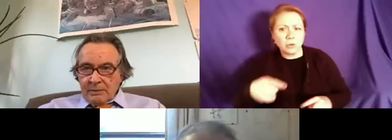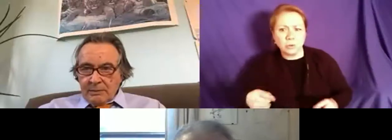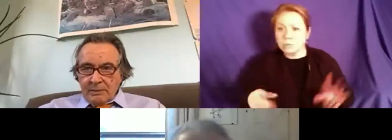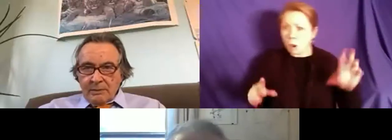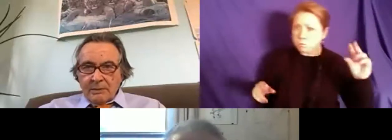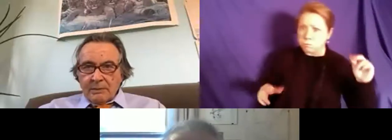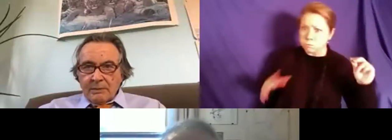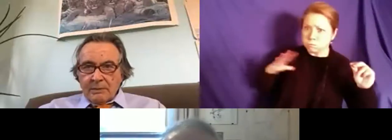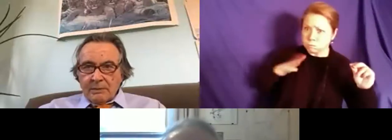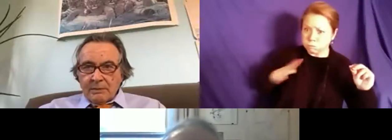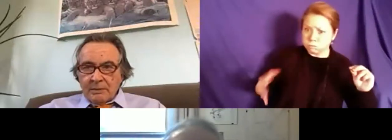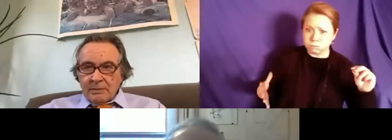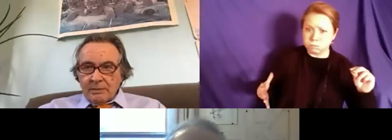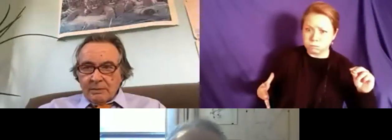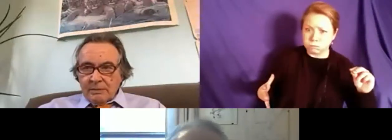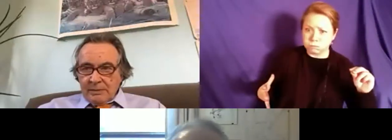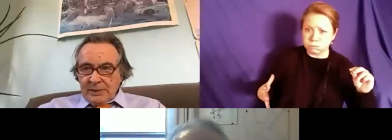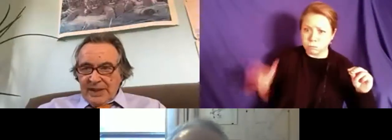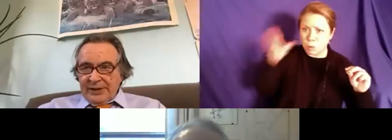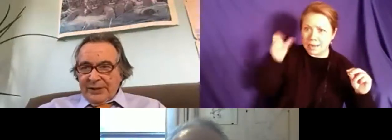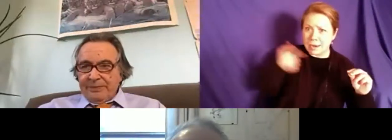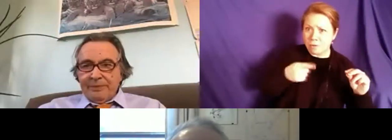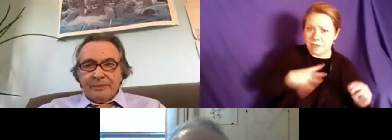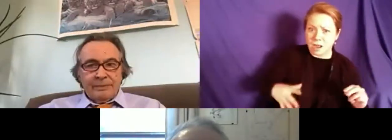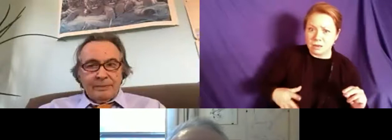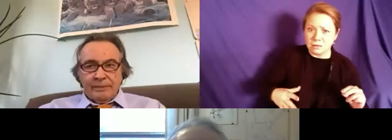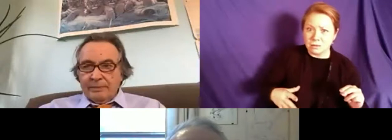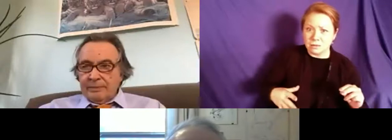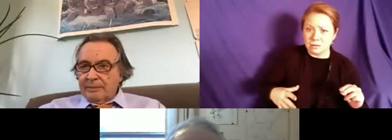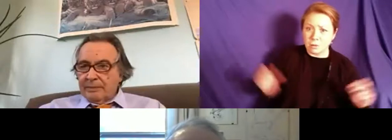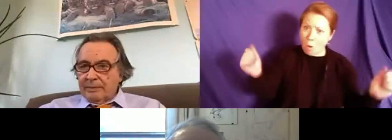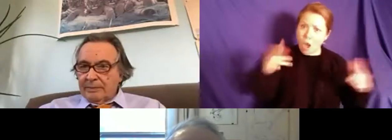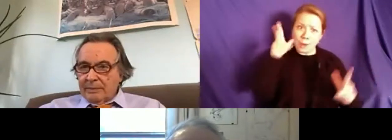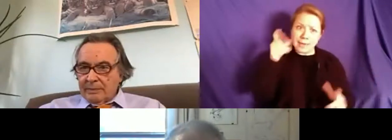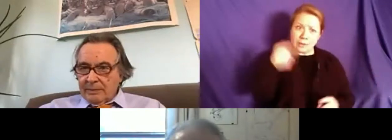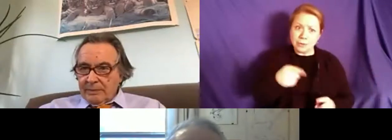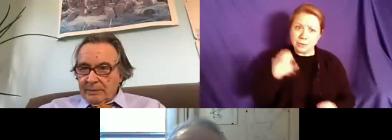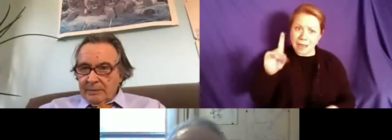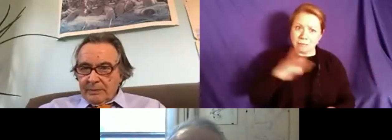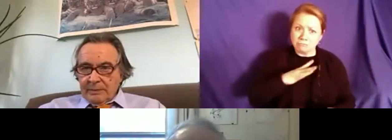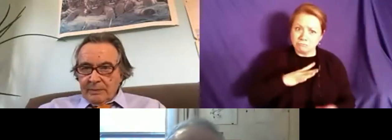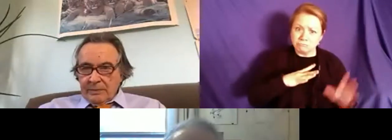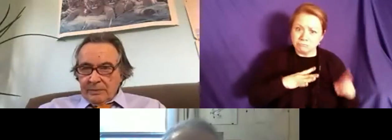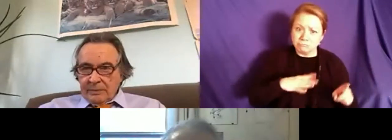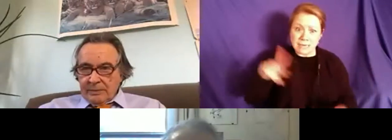No, I don't think so. Not from this end. I hear you. I can hear you.